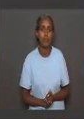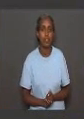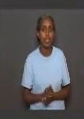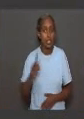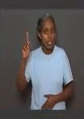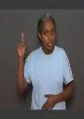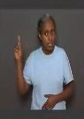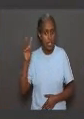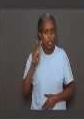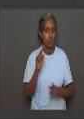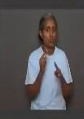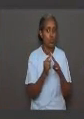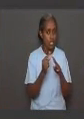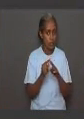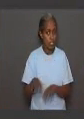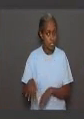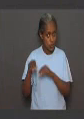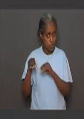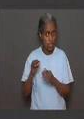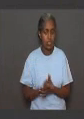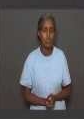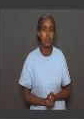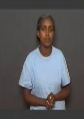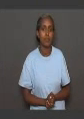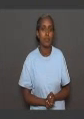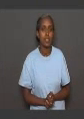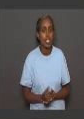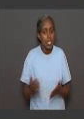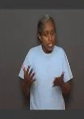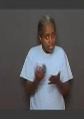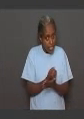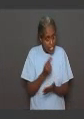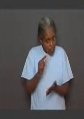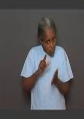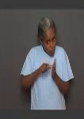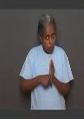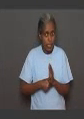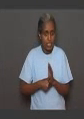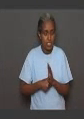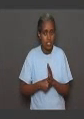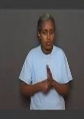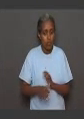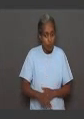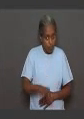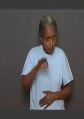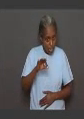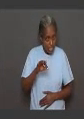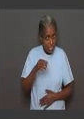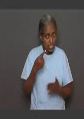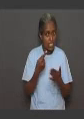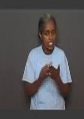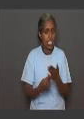Here are two terms, students. Take a few moments to find their